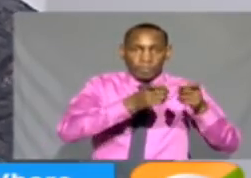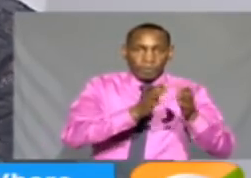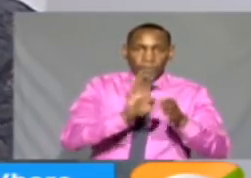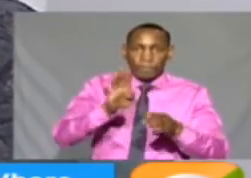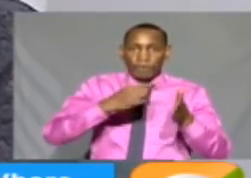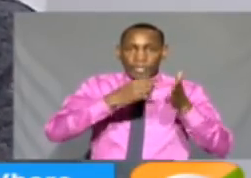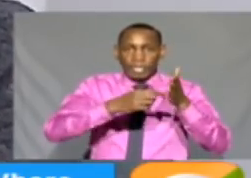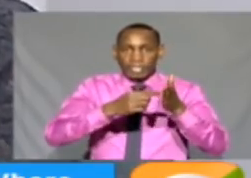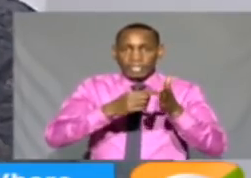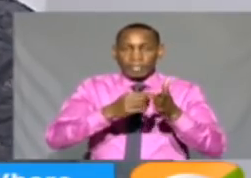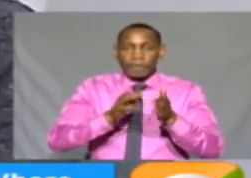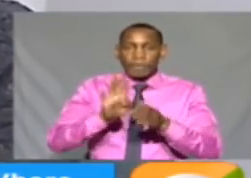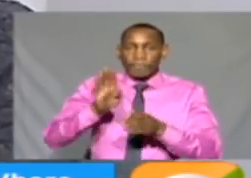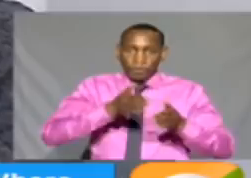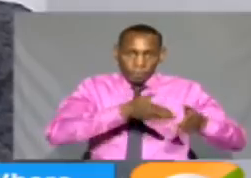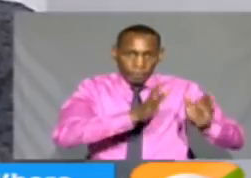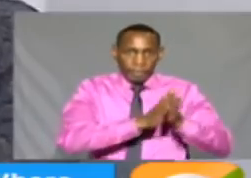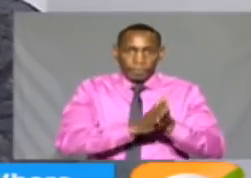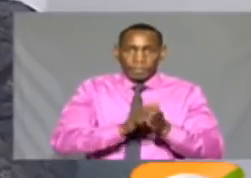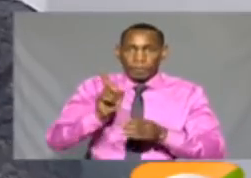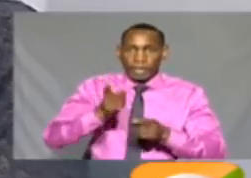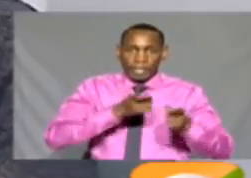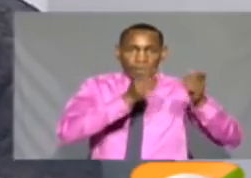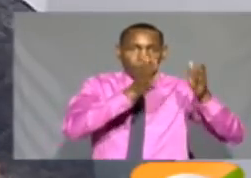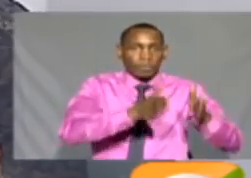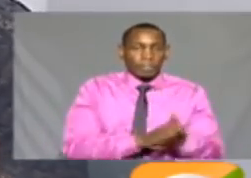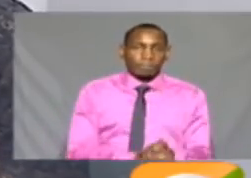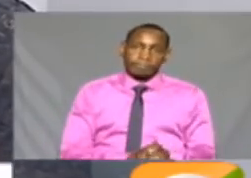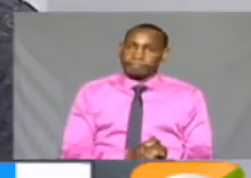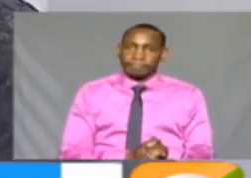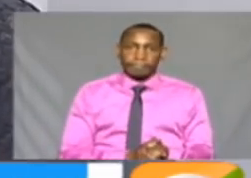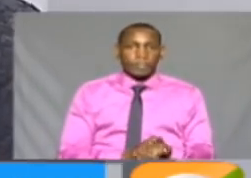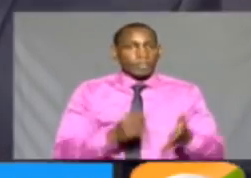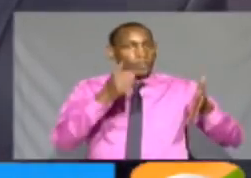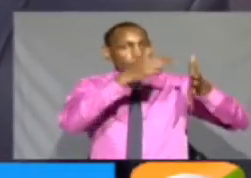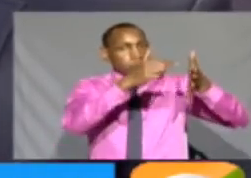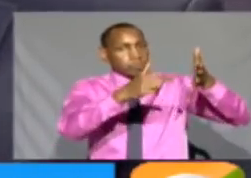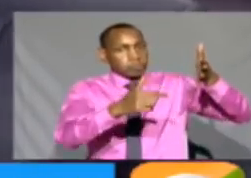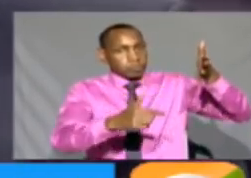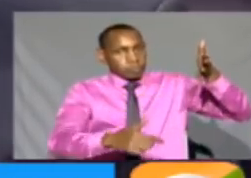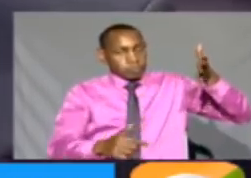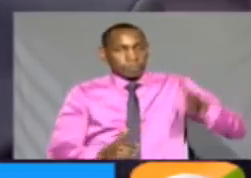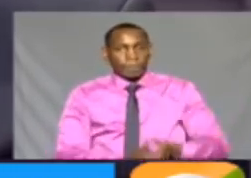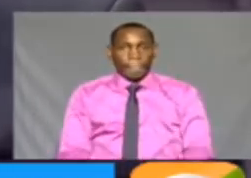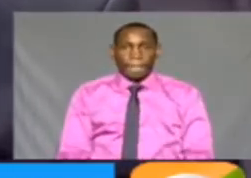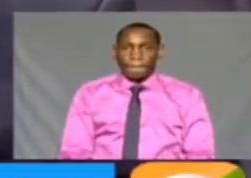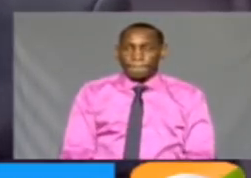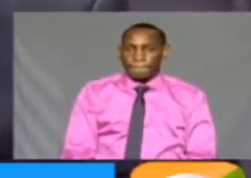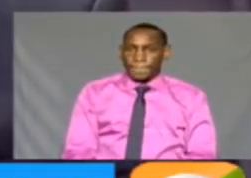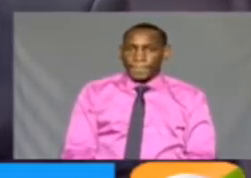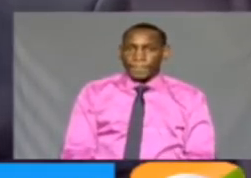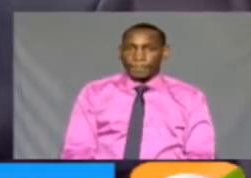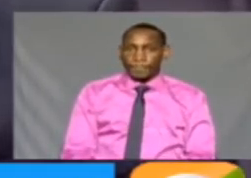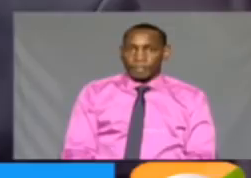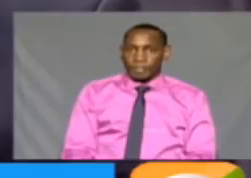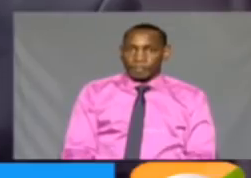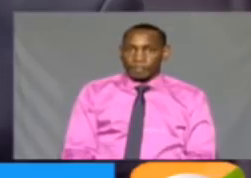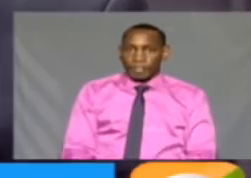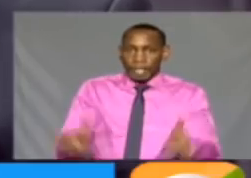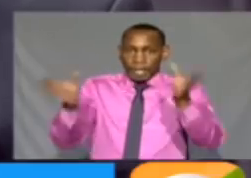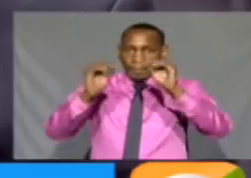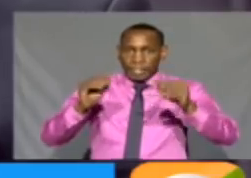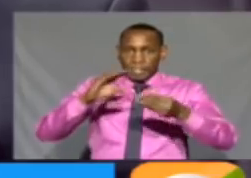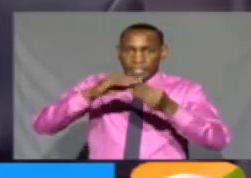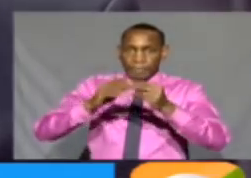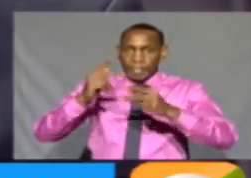room, four on the gangway, one coxswain, all, I mean, you know, put it this way, the budget making process